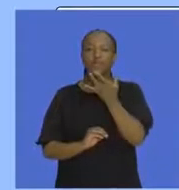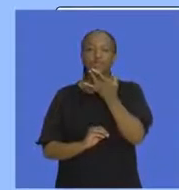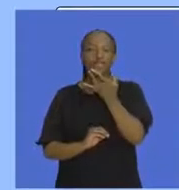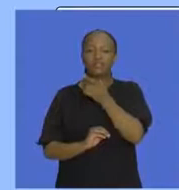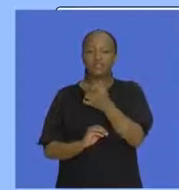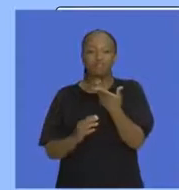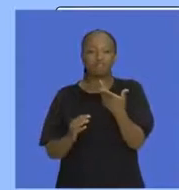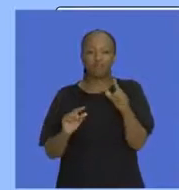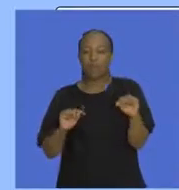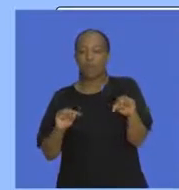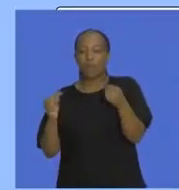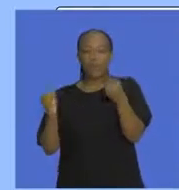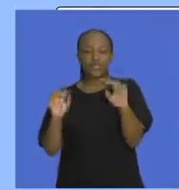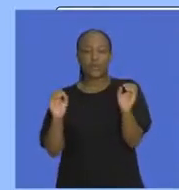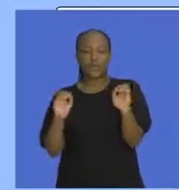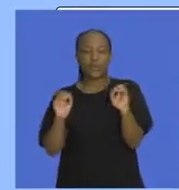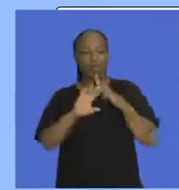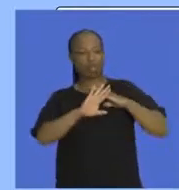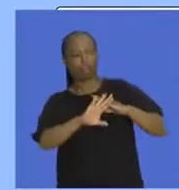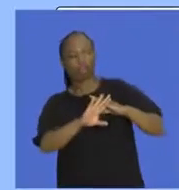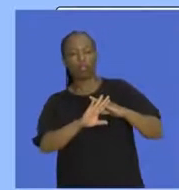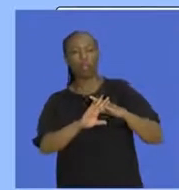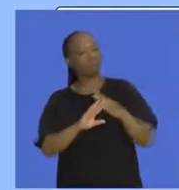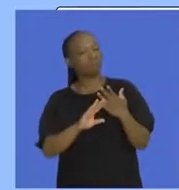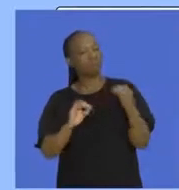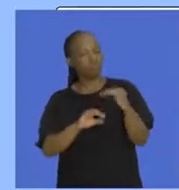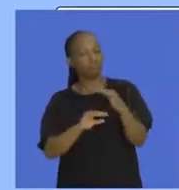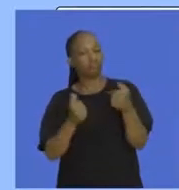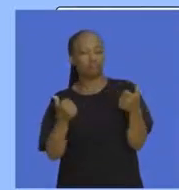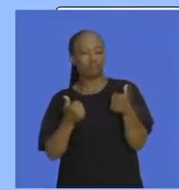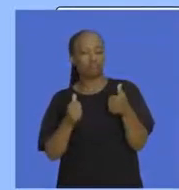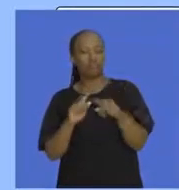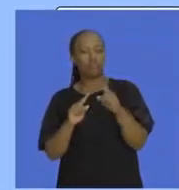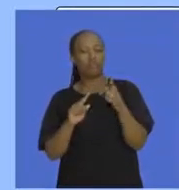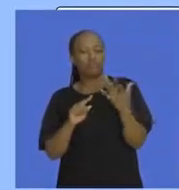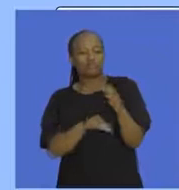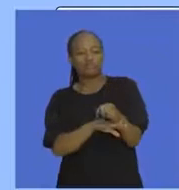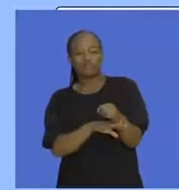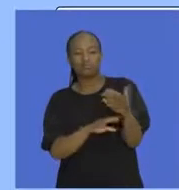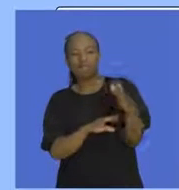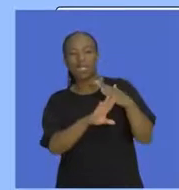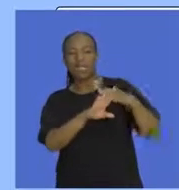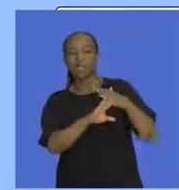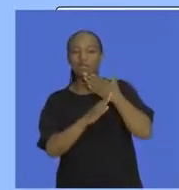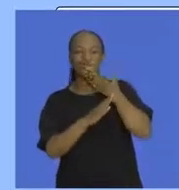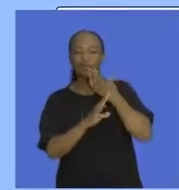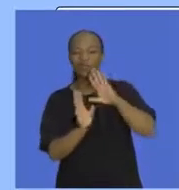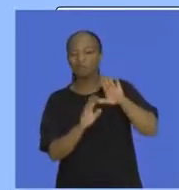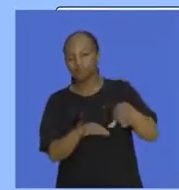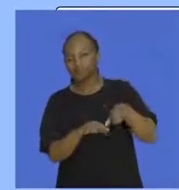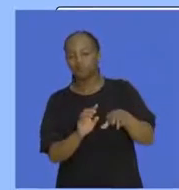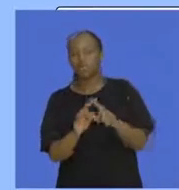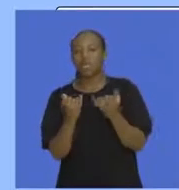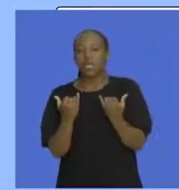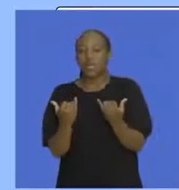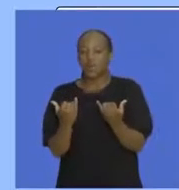not offer any opposition to the current or to the flow of charge, then we would ignore its resistance. Hence, we'll